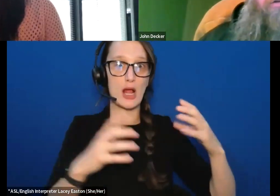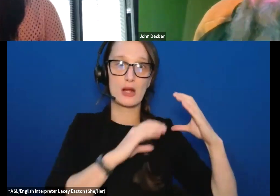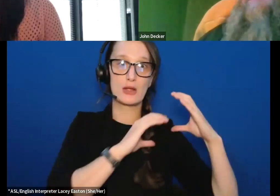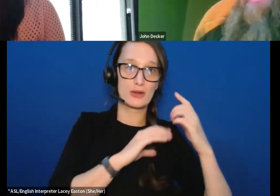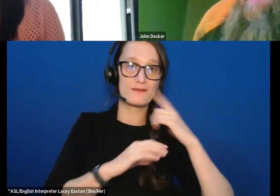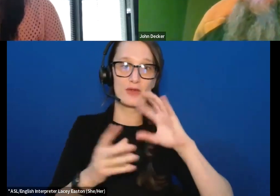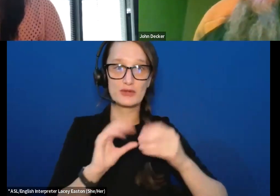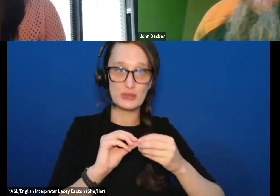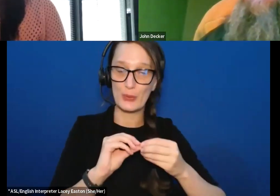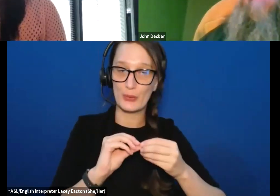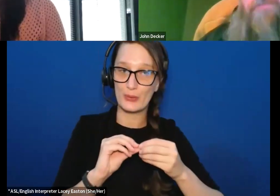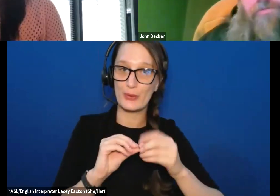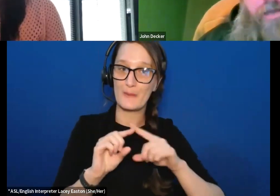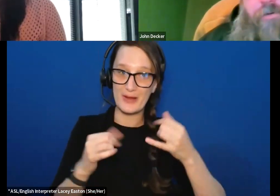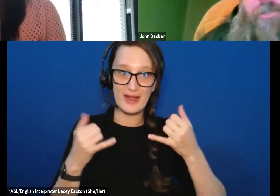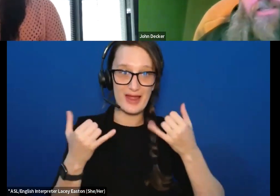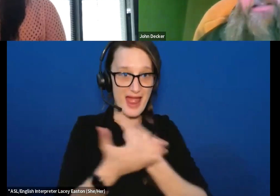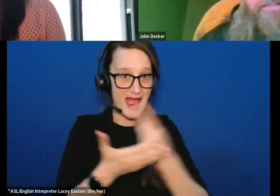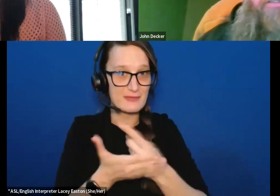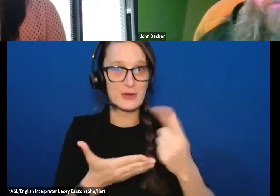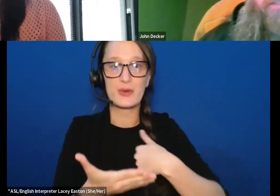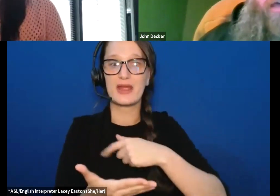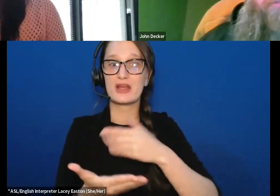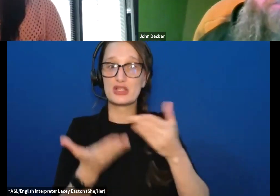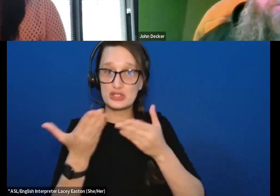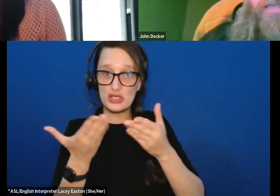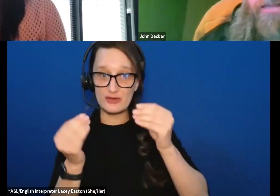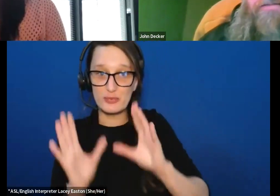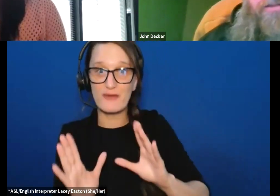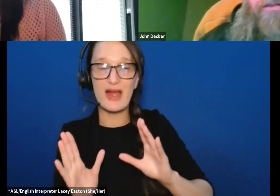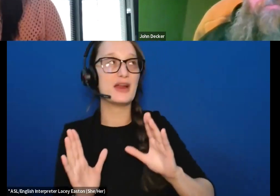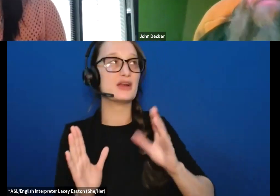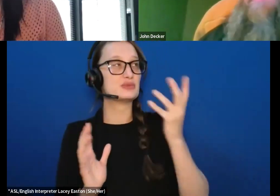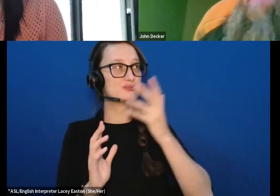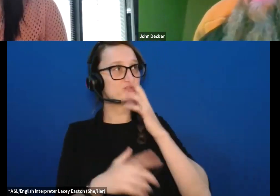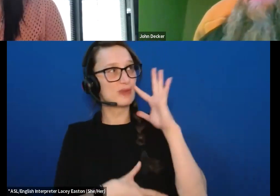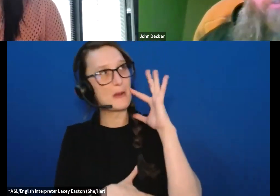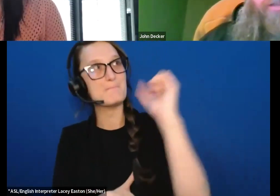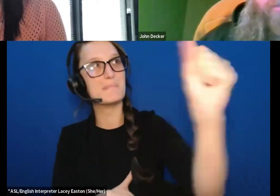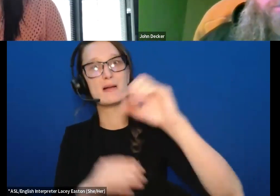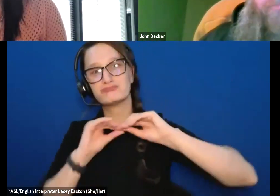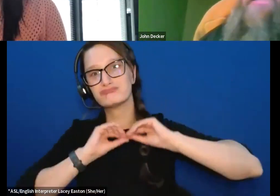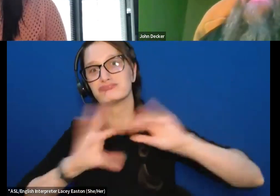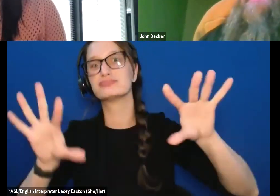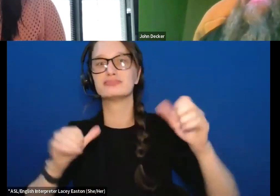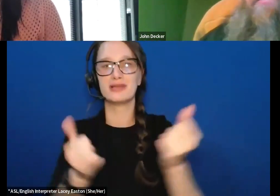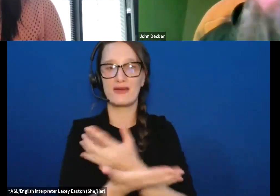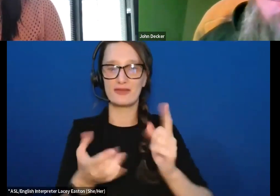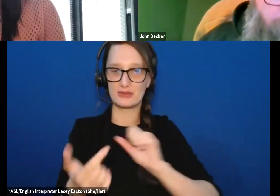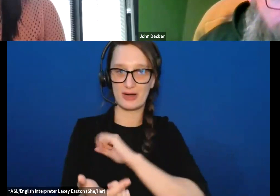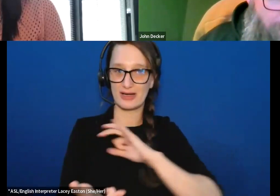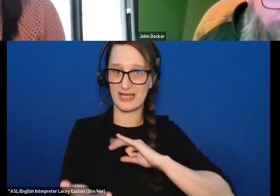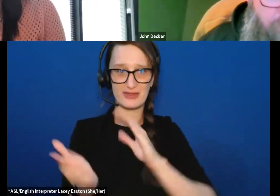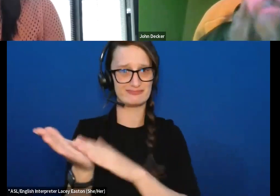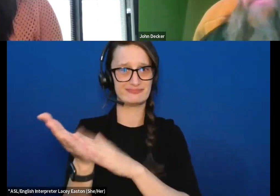week are really excelling as service providers and getting this out to our staff. So again, props to you guys for doing this. This is amazing.